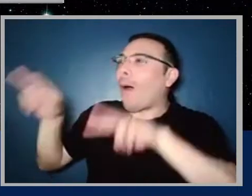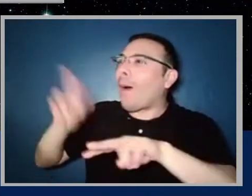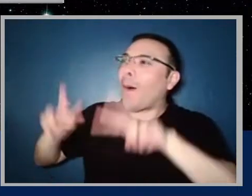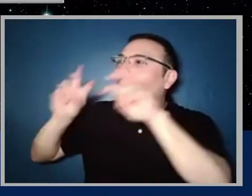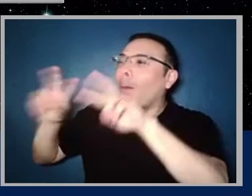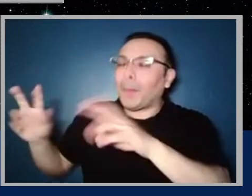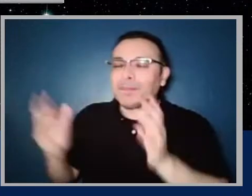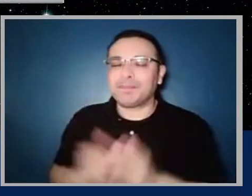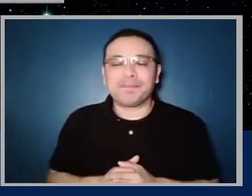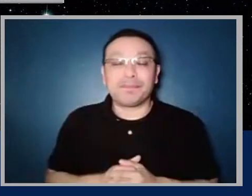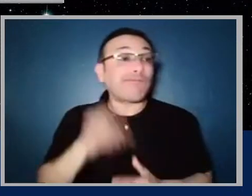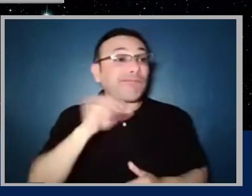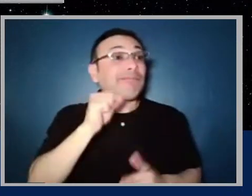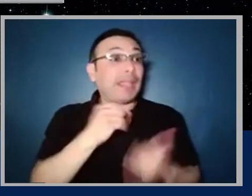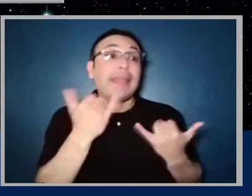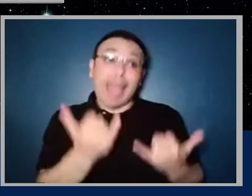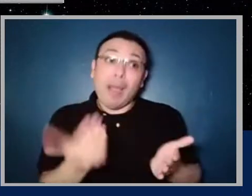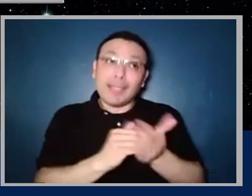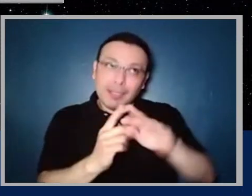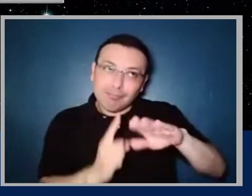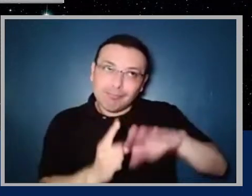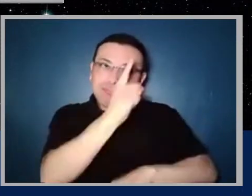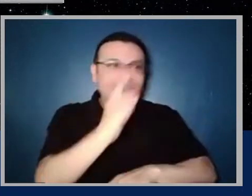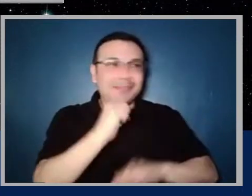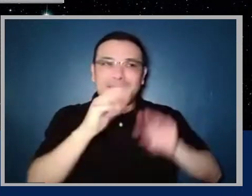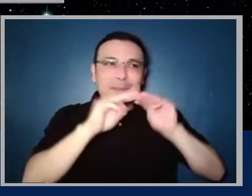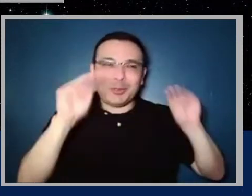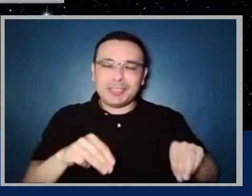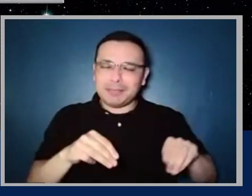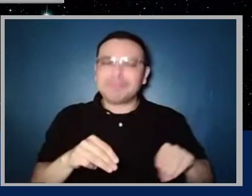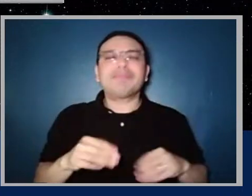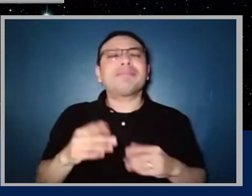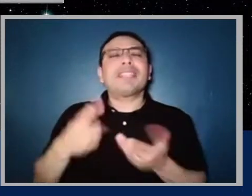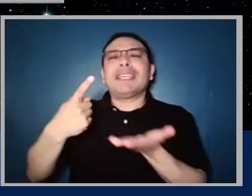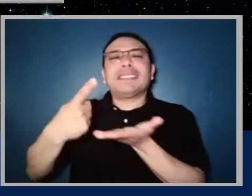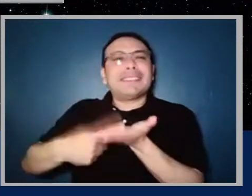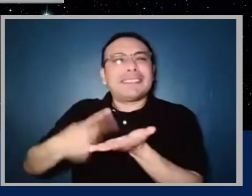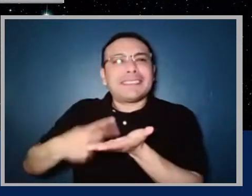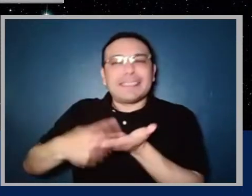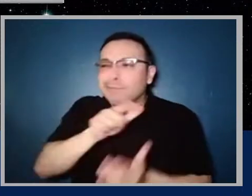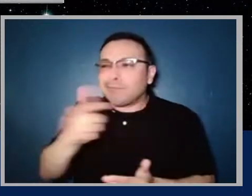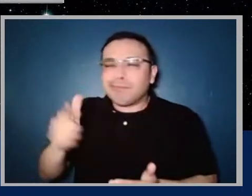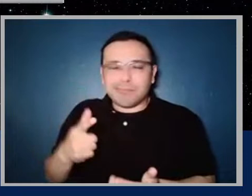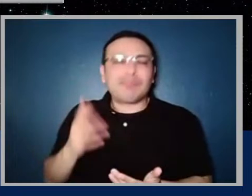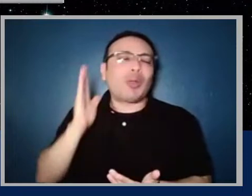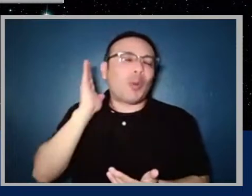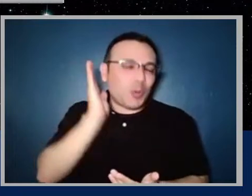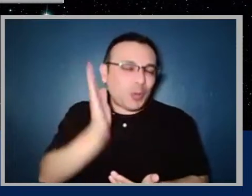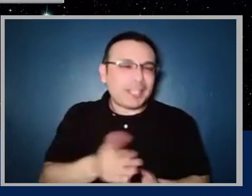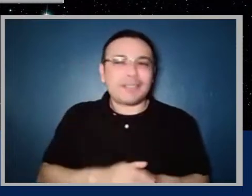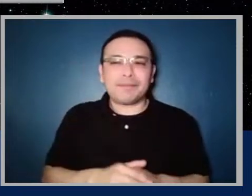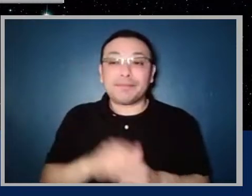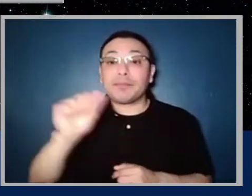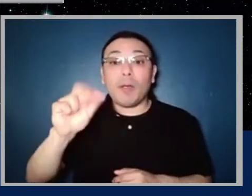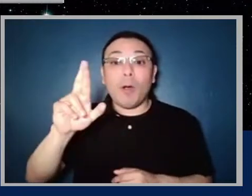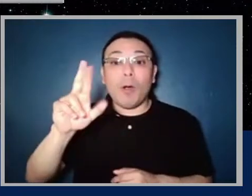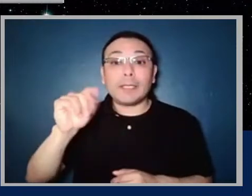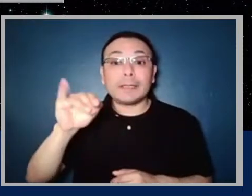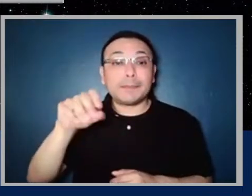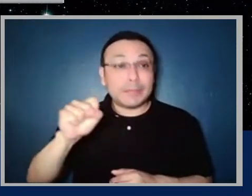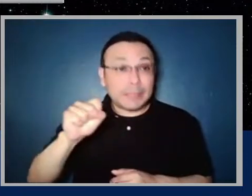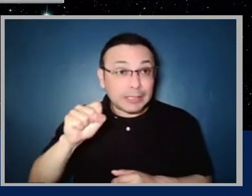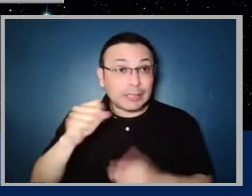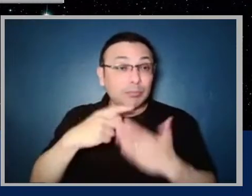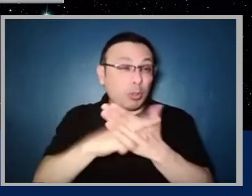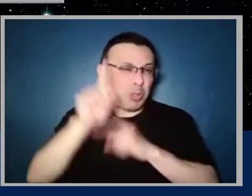really amazing guests with us today who are going to be talking all about that. We've got, we're going to be covering the Artemis program, going back to the moon. We're going to be covering all the